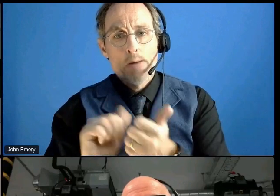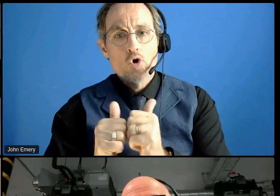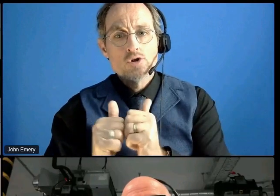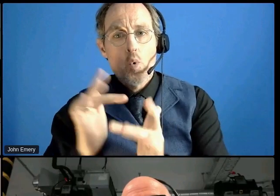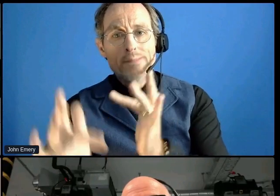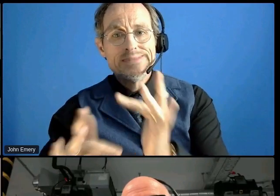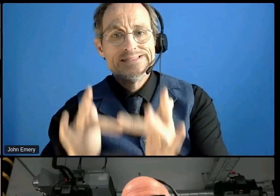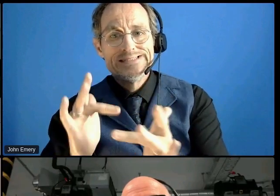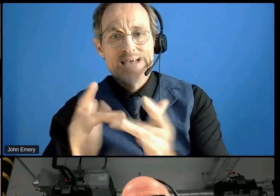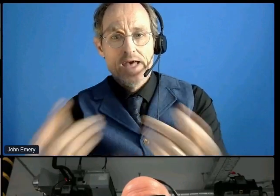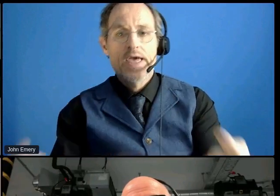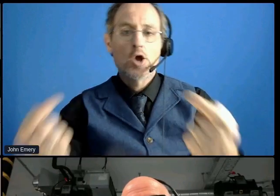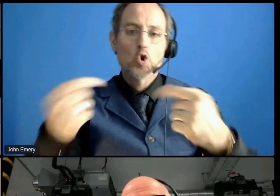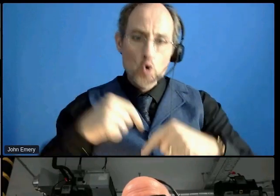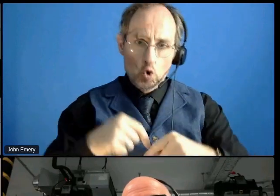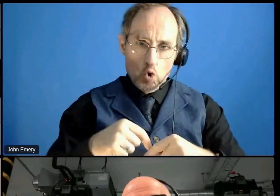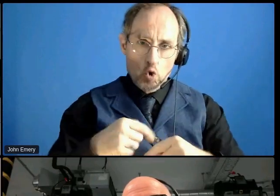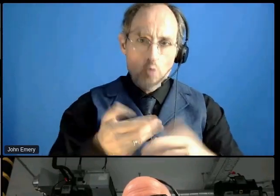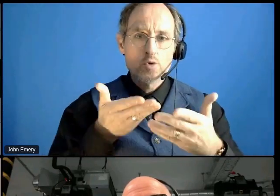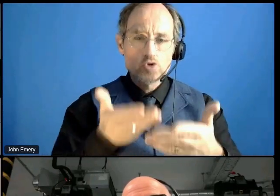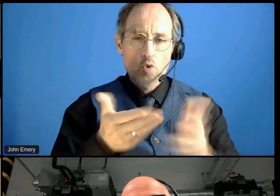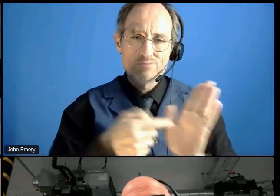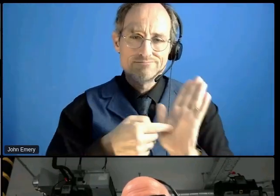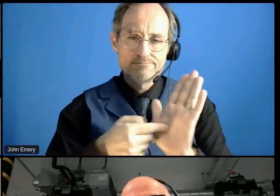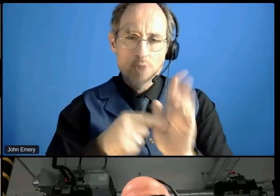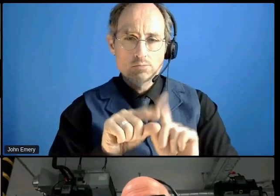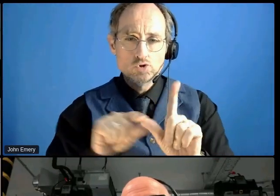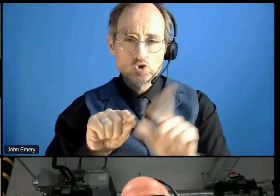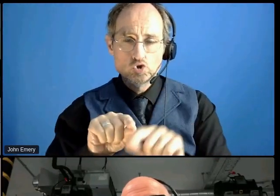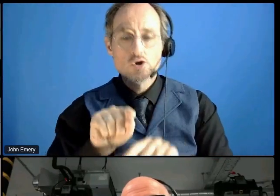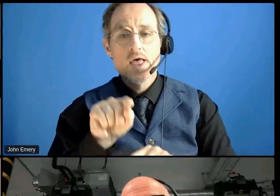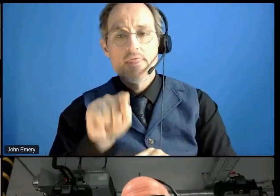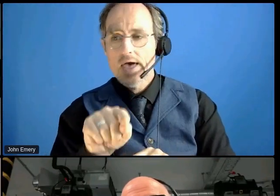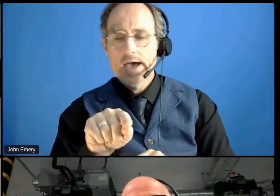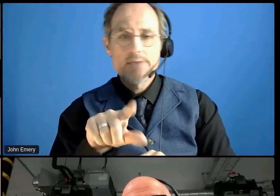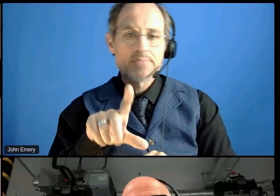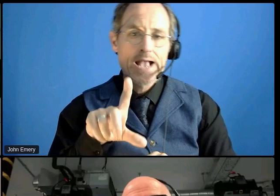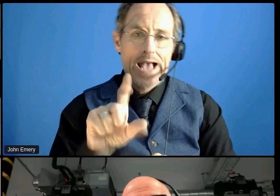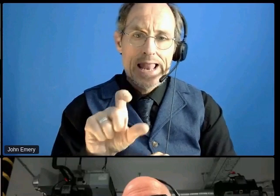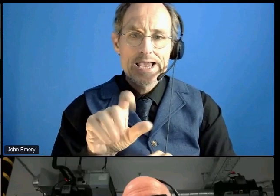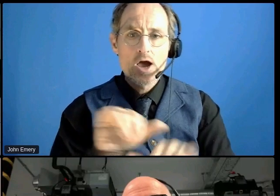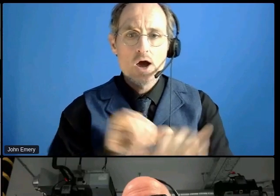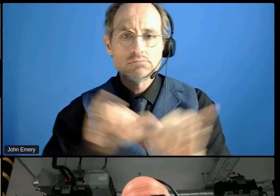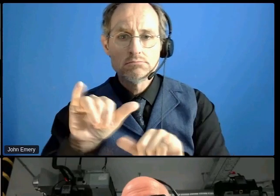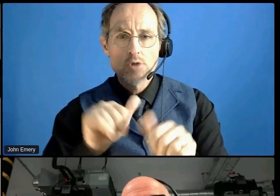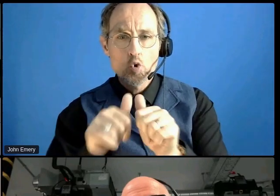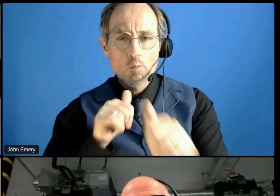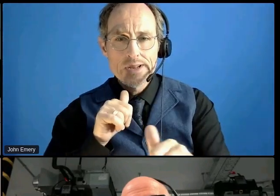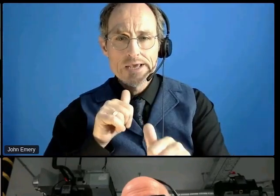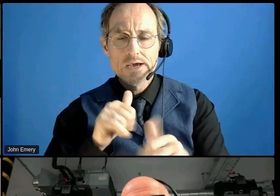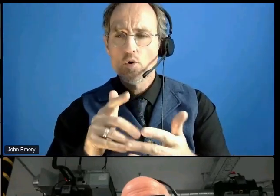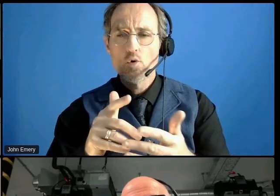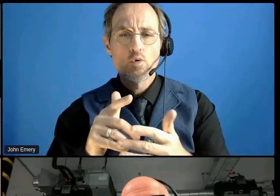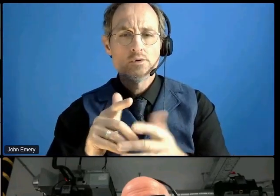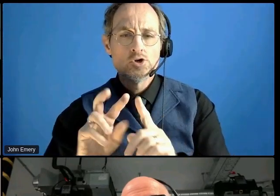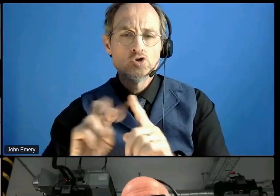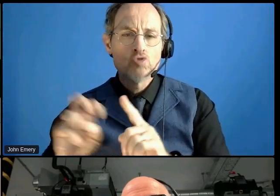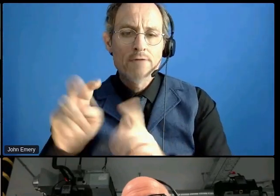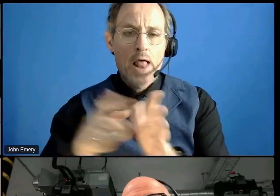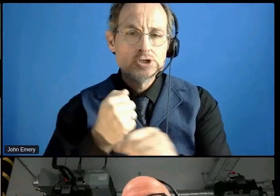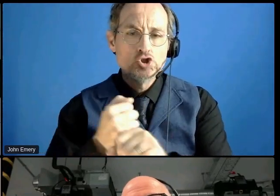I don't know about all of the activity that's happening, which is a great thing. It just means there's lots of it. It's challenging. We've got 600